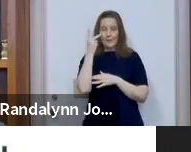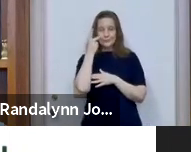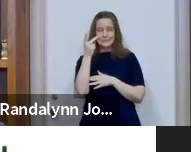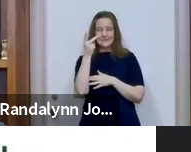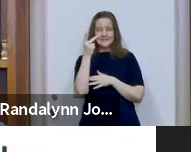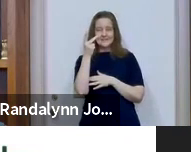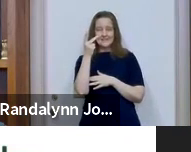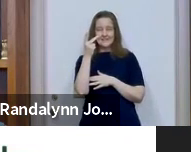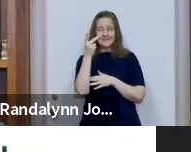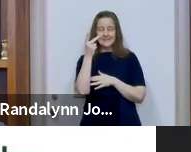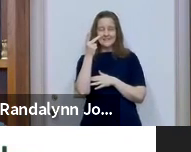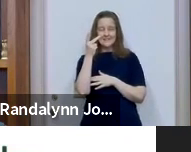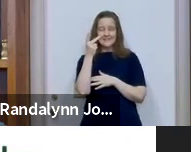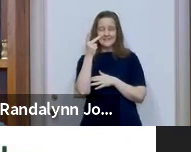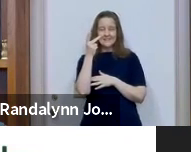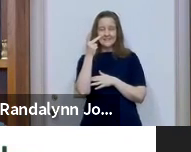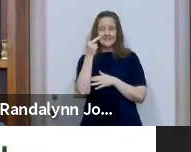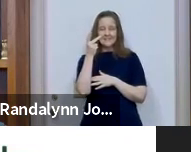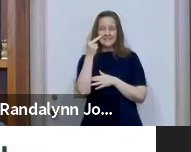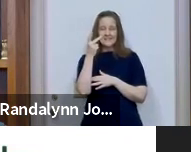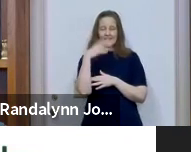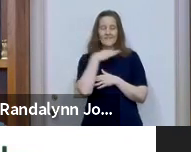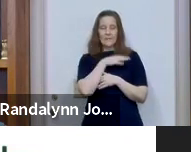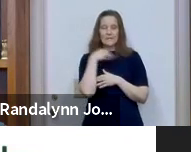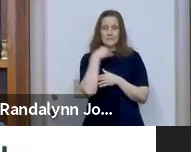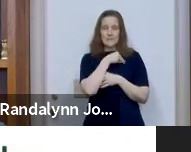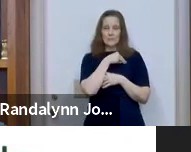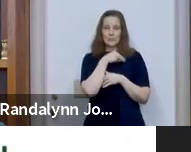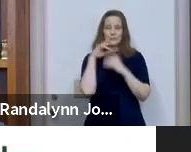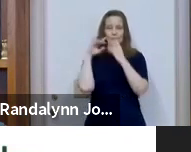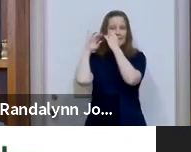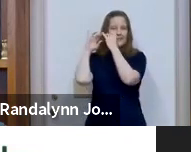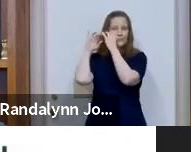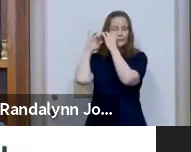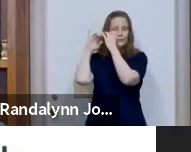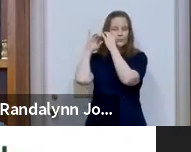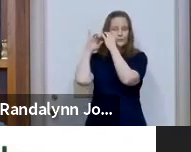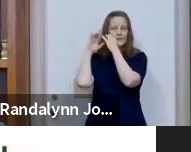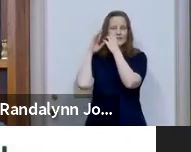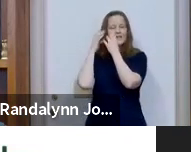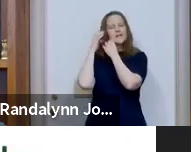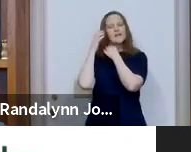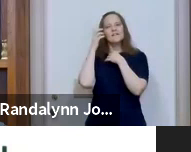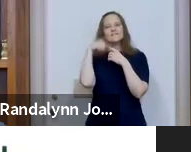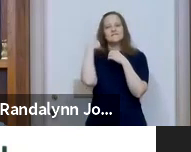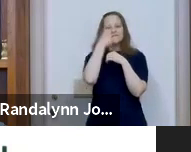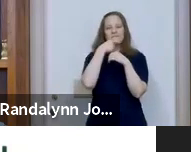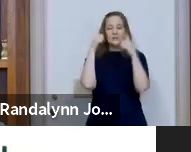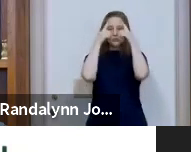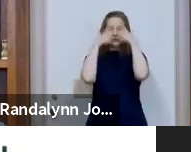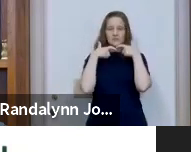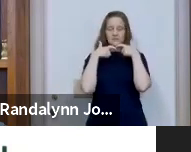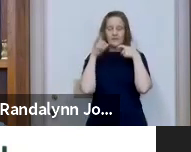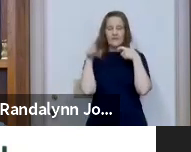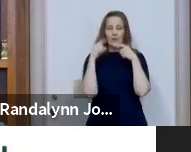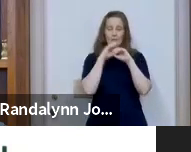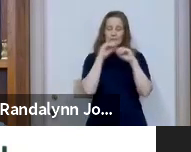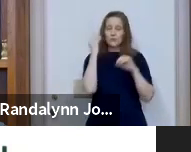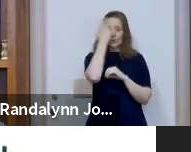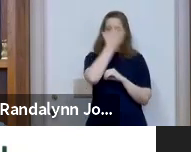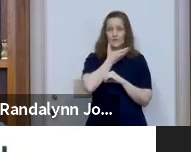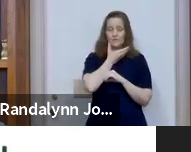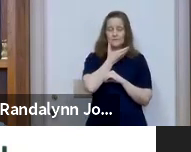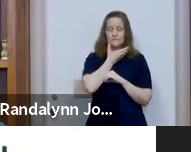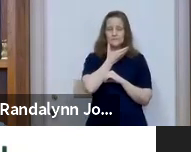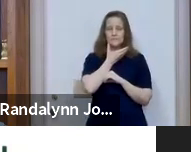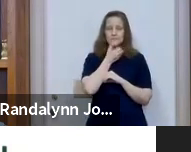see a picture, an image of a faculty member playing a flute and he's wearing a face shield. The alternative is no face covering at all.